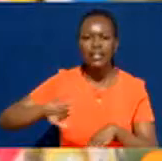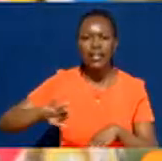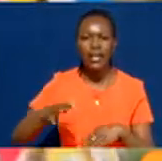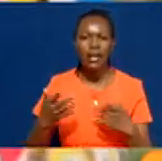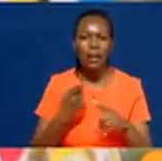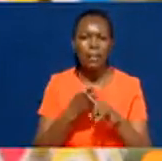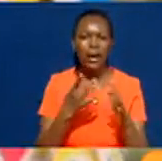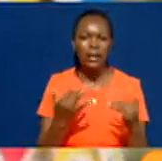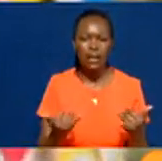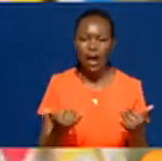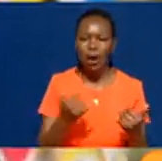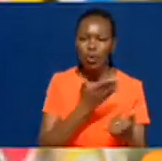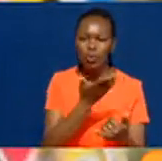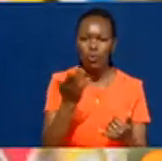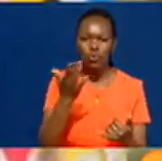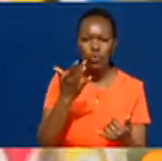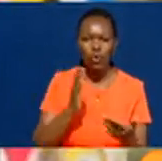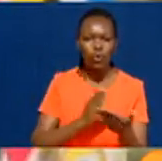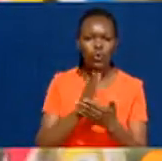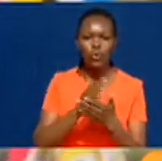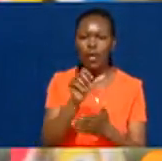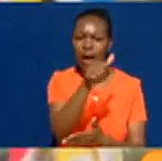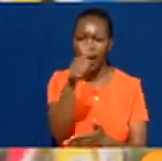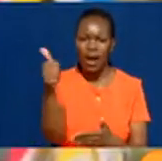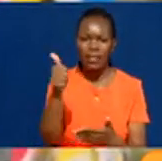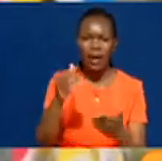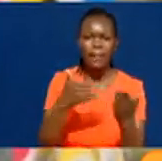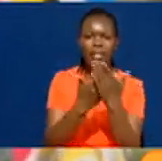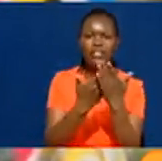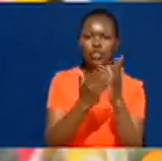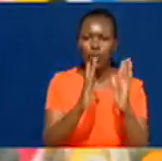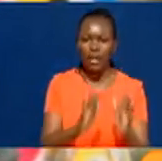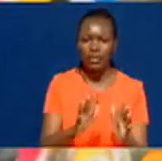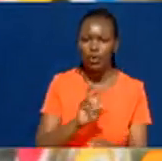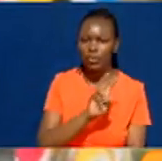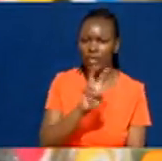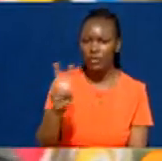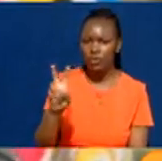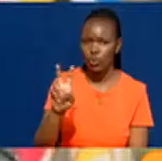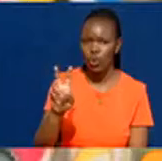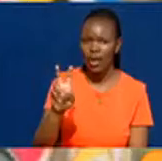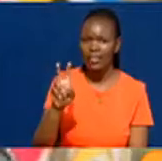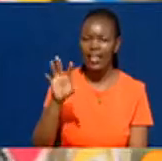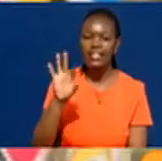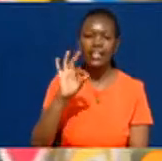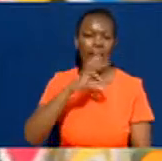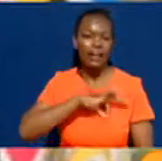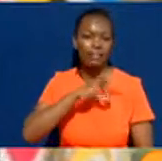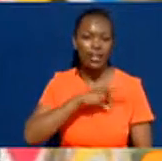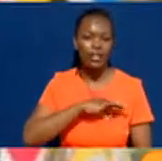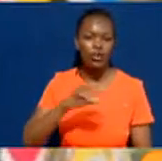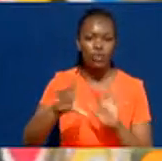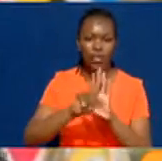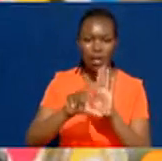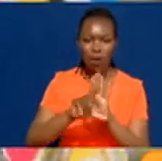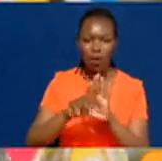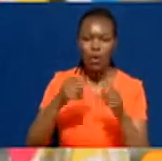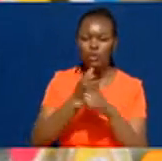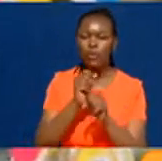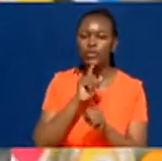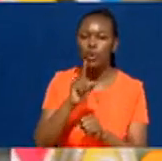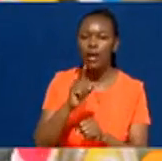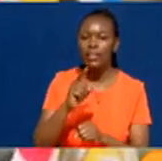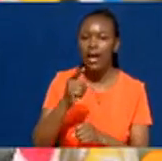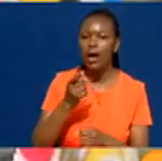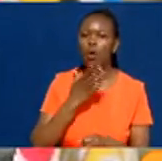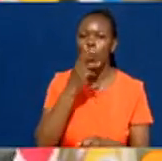the petitioners who they say they saw to be taking advantage of the law to frustrate their wishes as